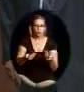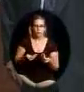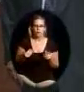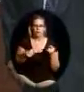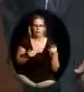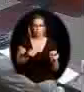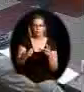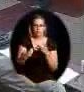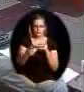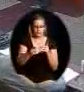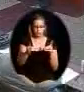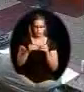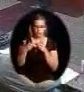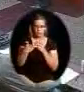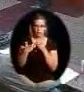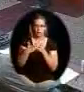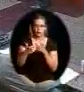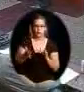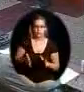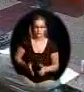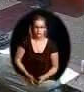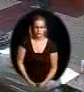district partner.